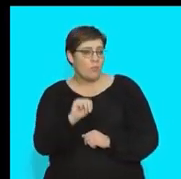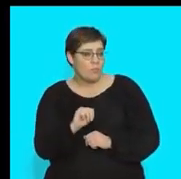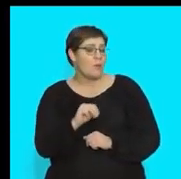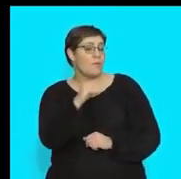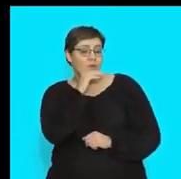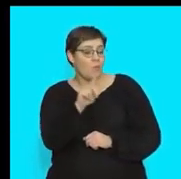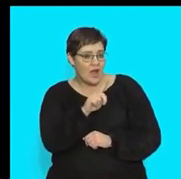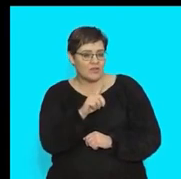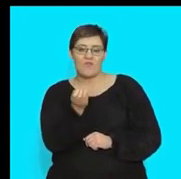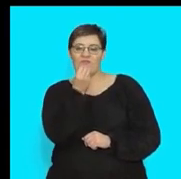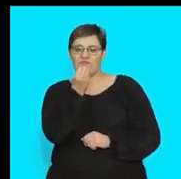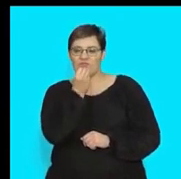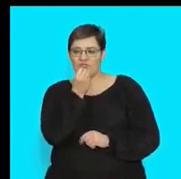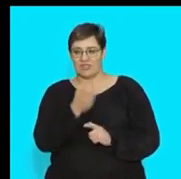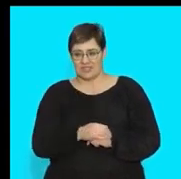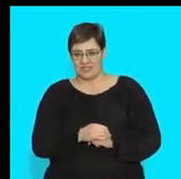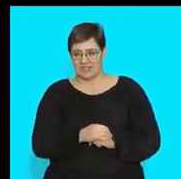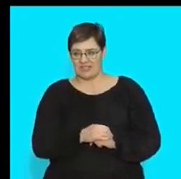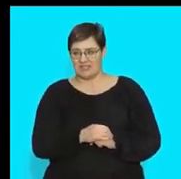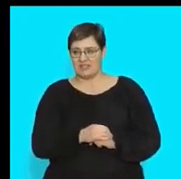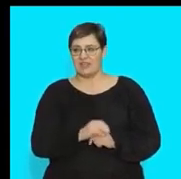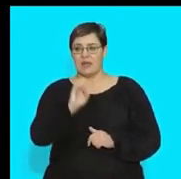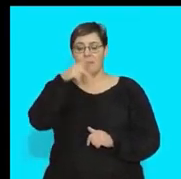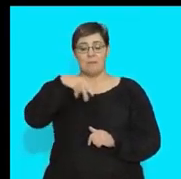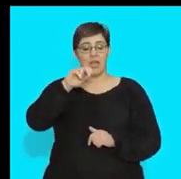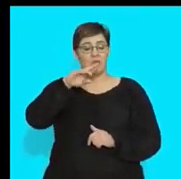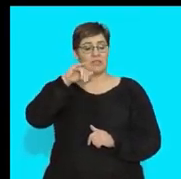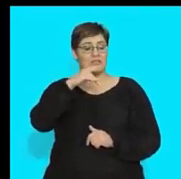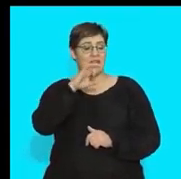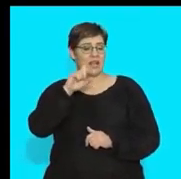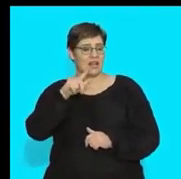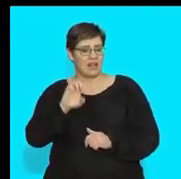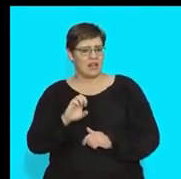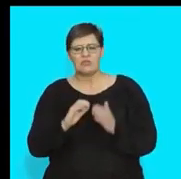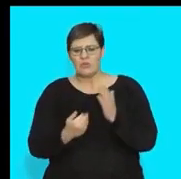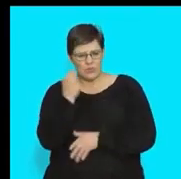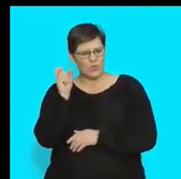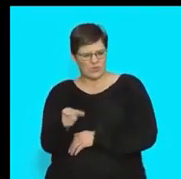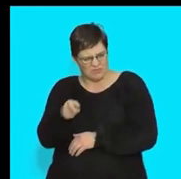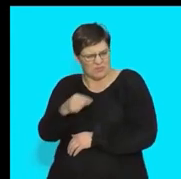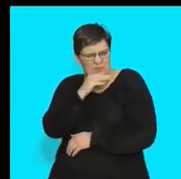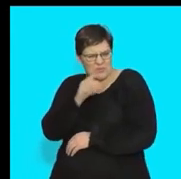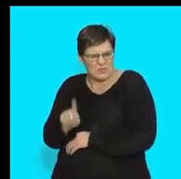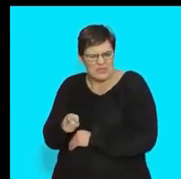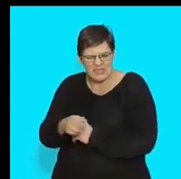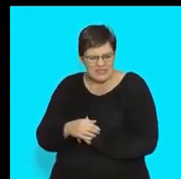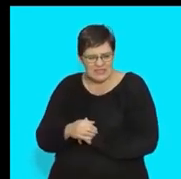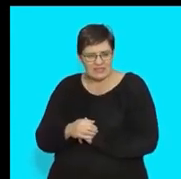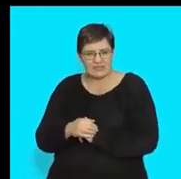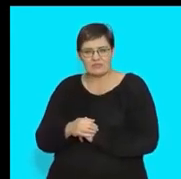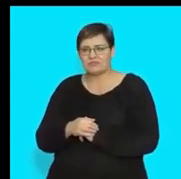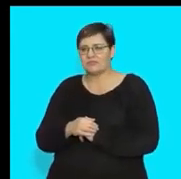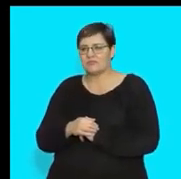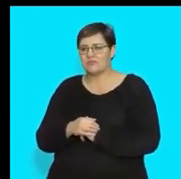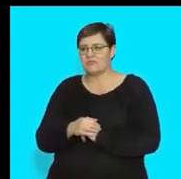going to transport the food. What is a pericycle? It's a new word, but what is it actually? All right,